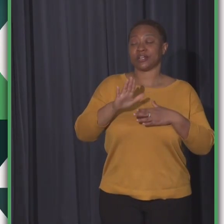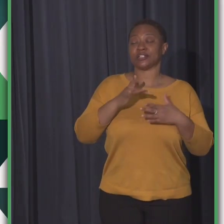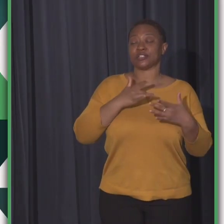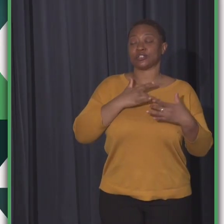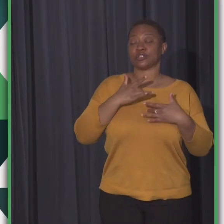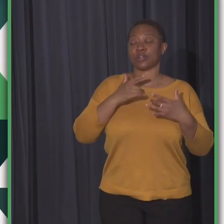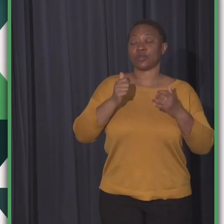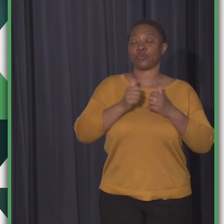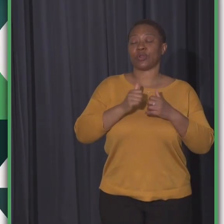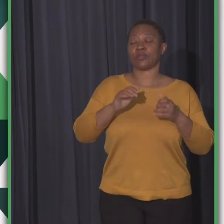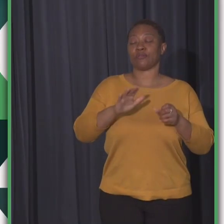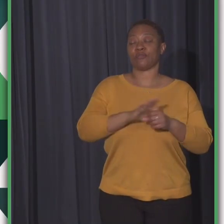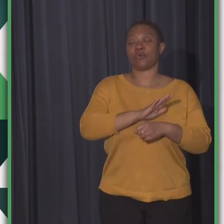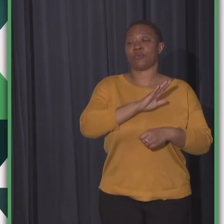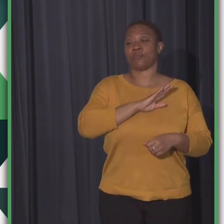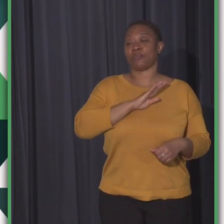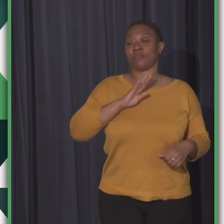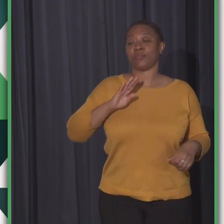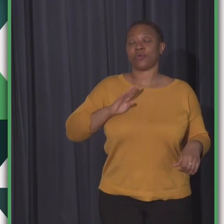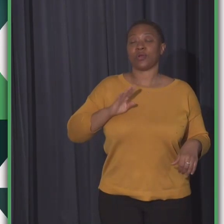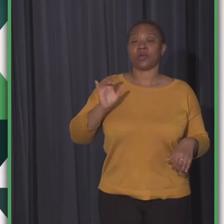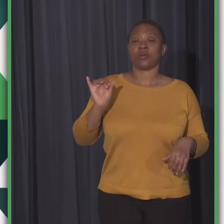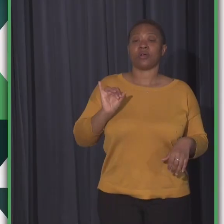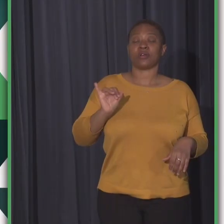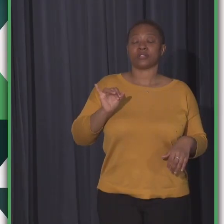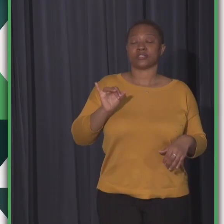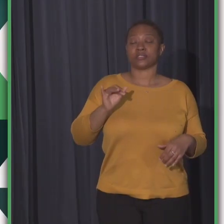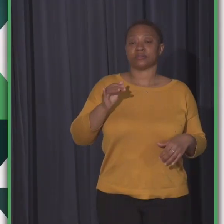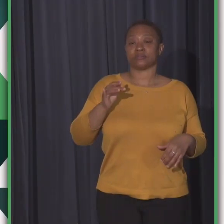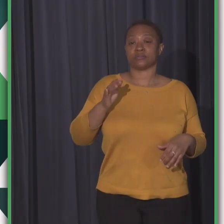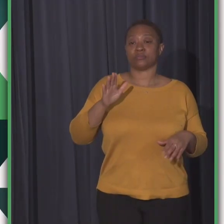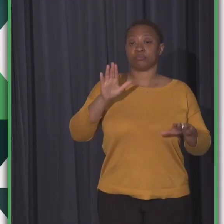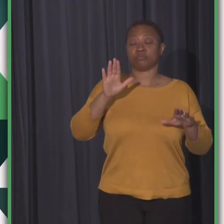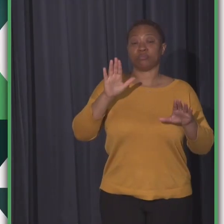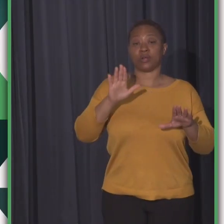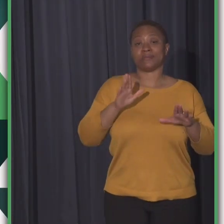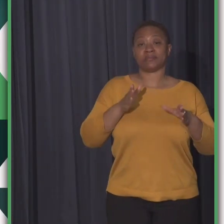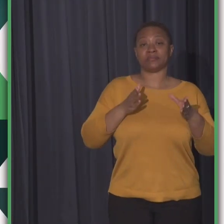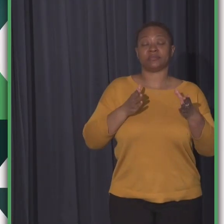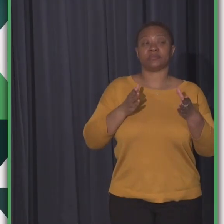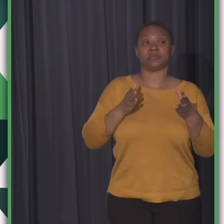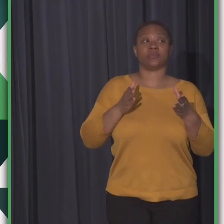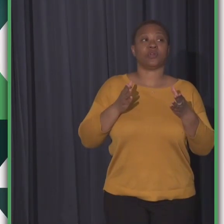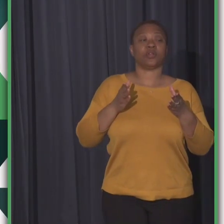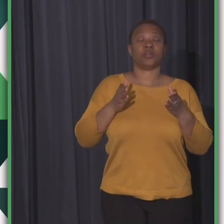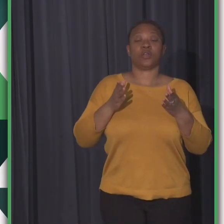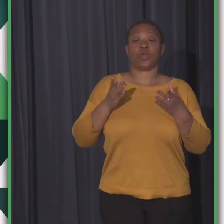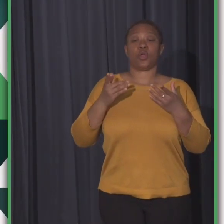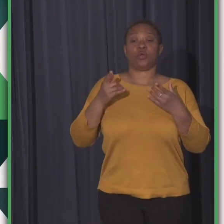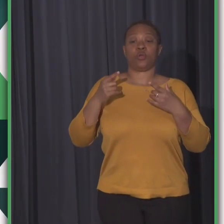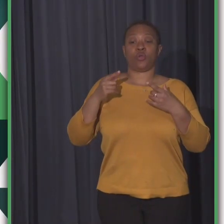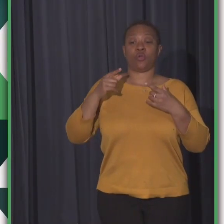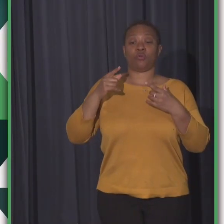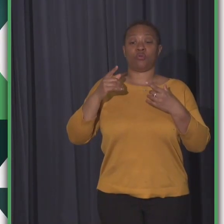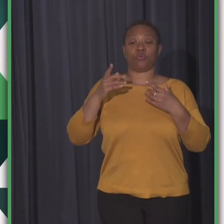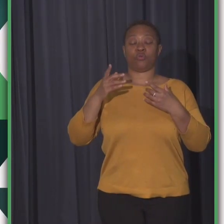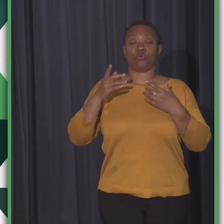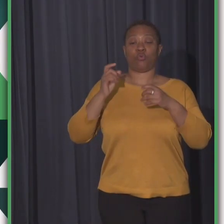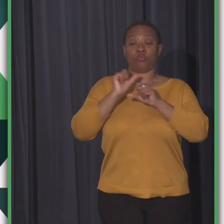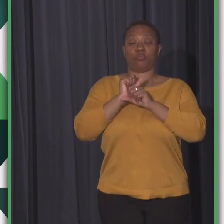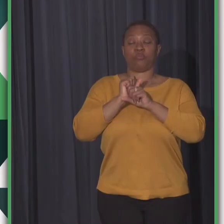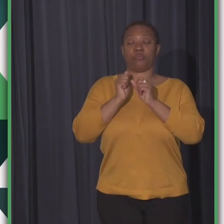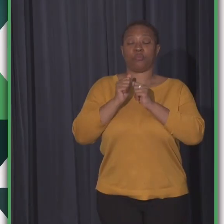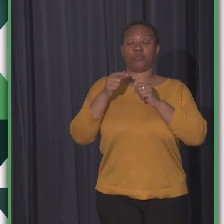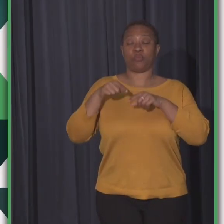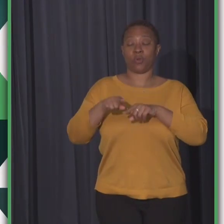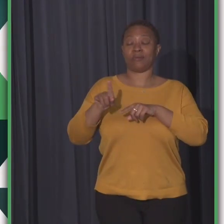concerns with the full board. It was great serving with him. 4 years on this board. But I also